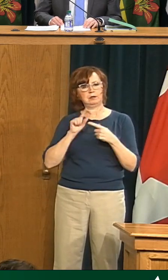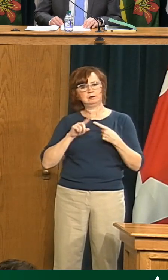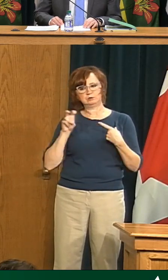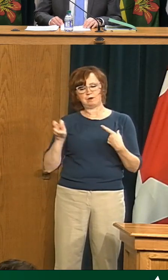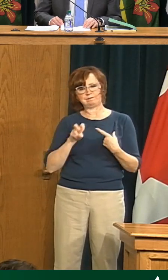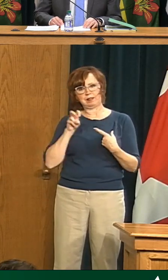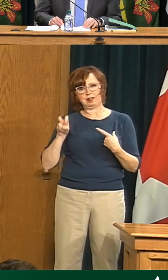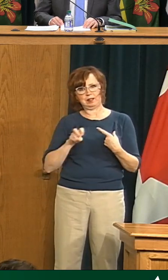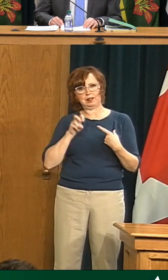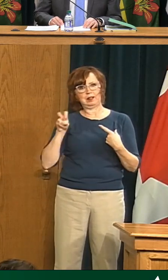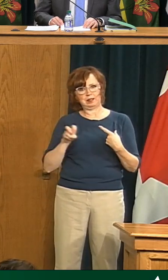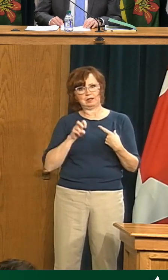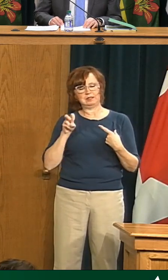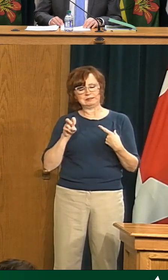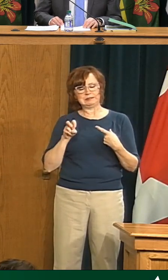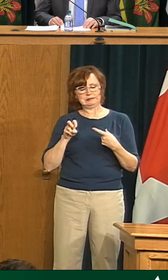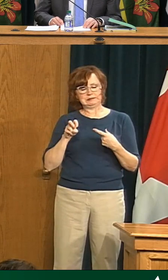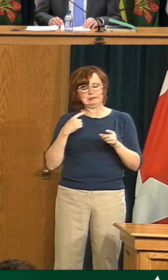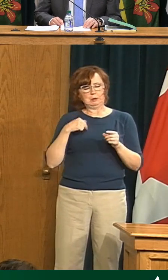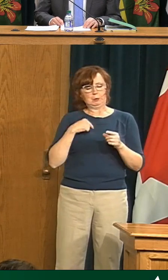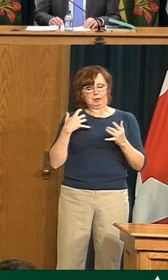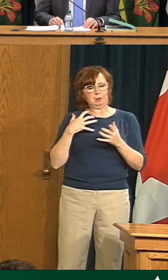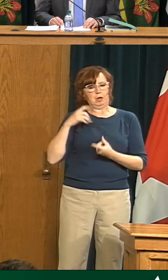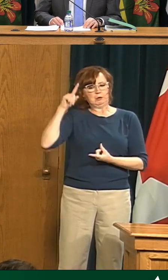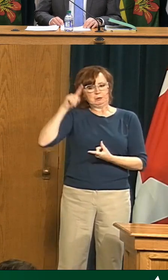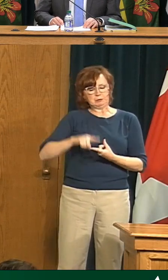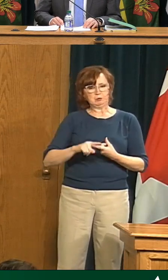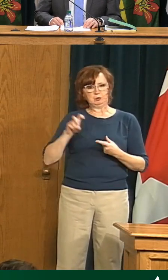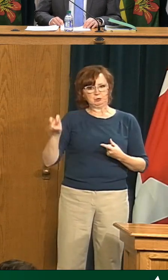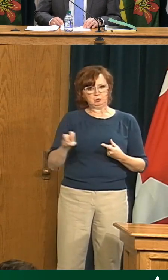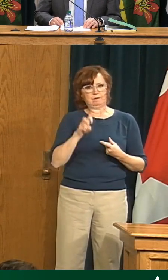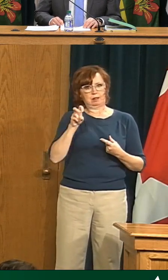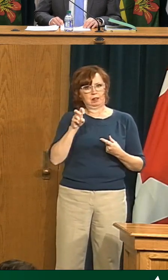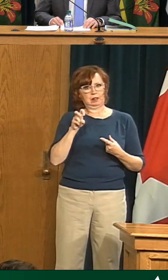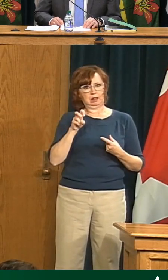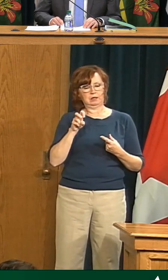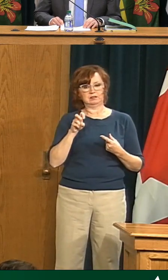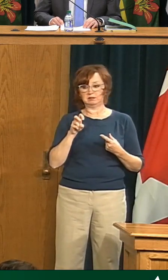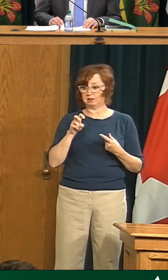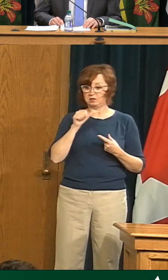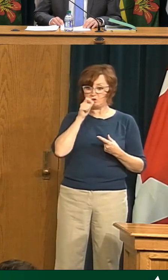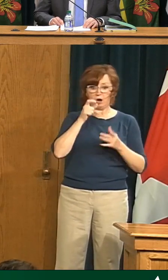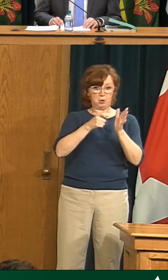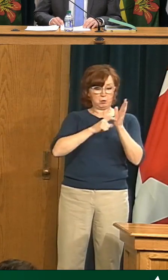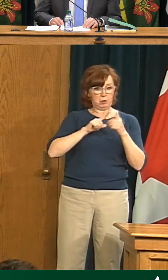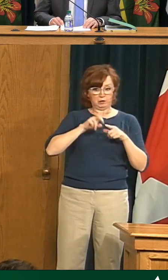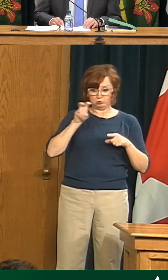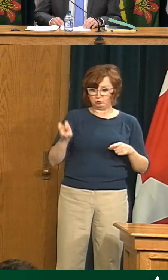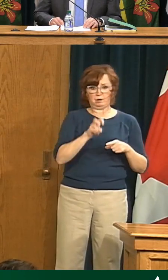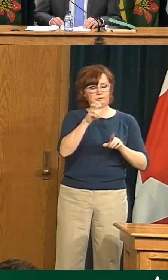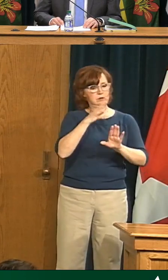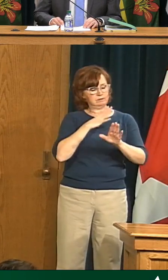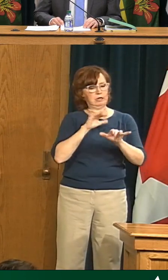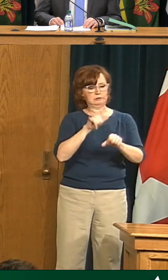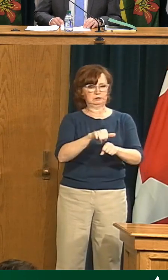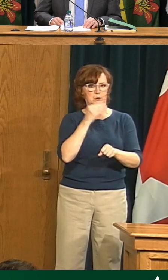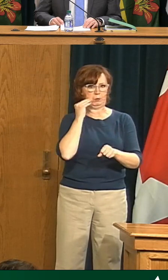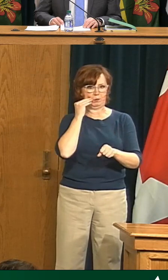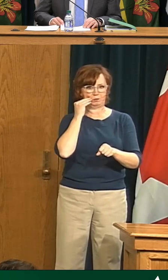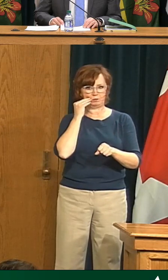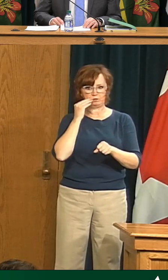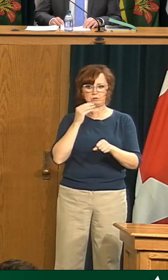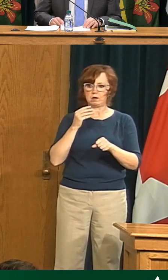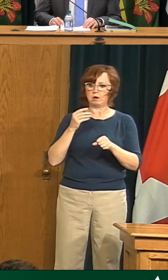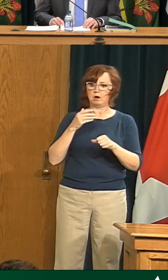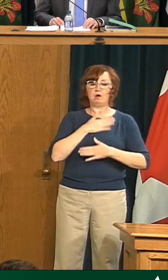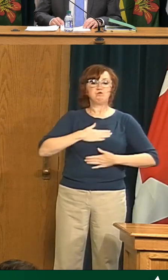to strongly discourage all non-essential interprovincial and international travel. And anyone who does